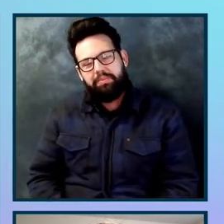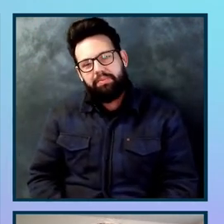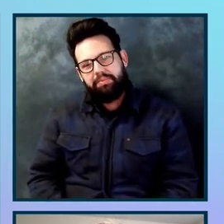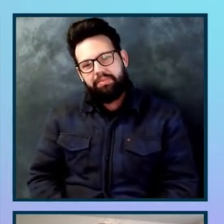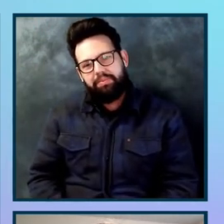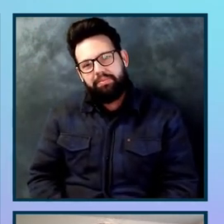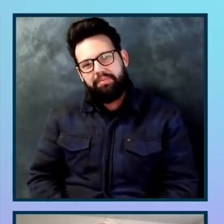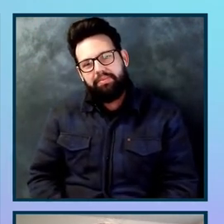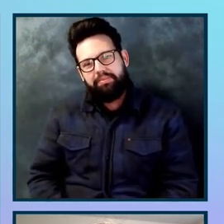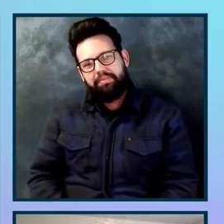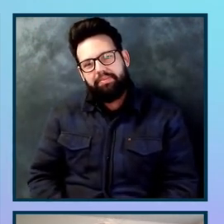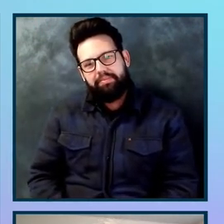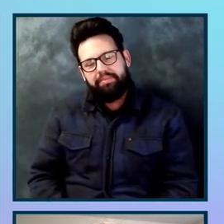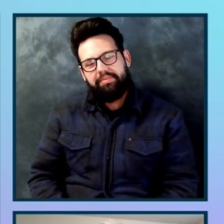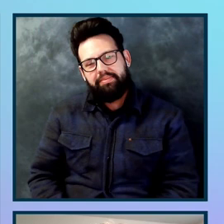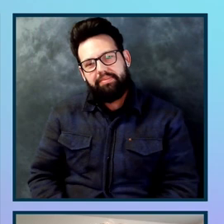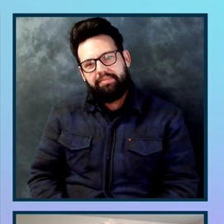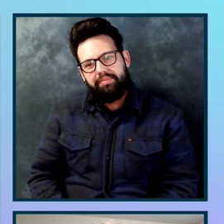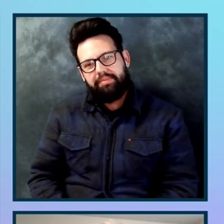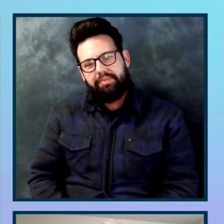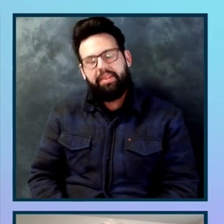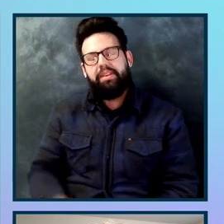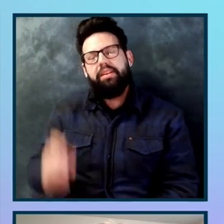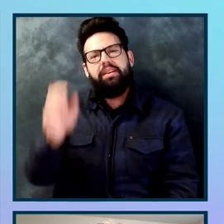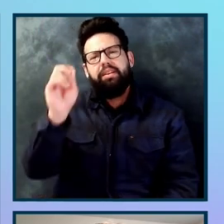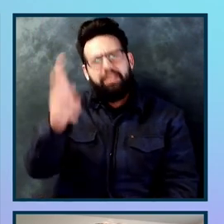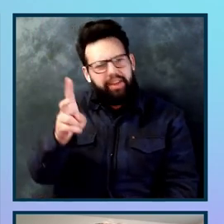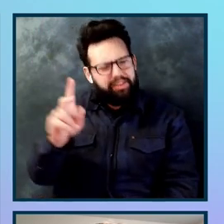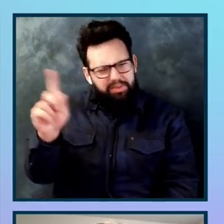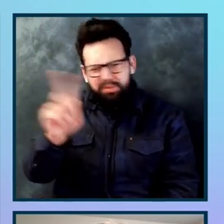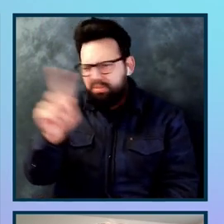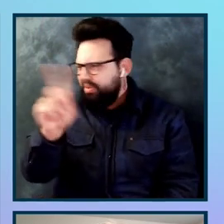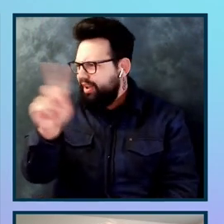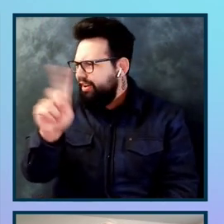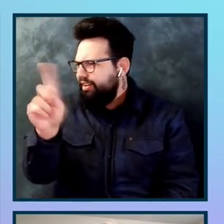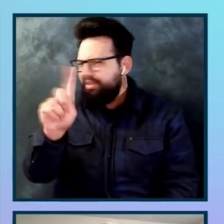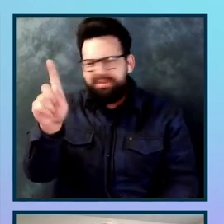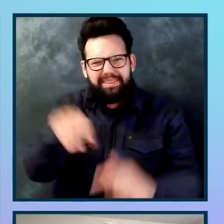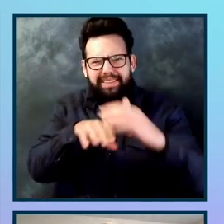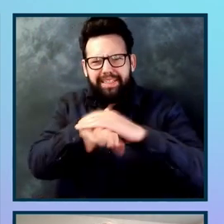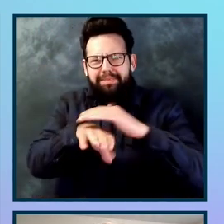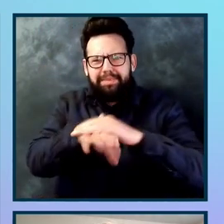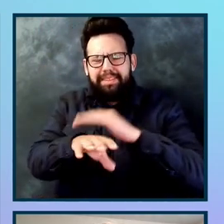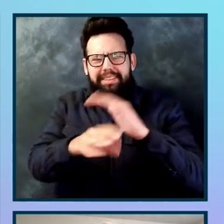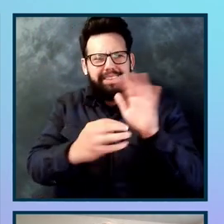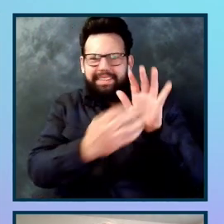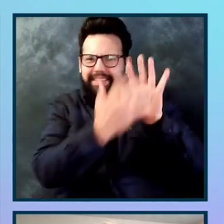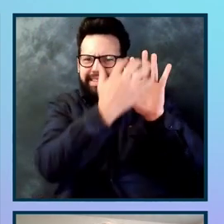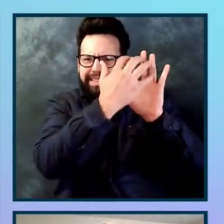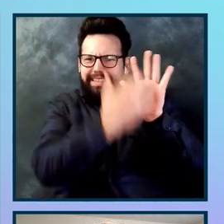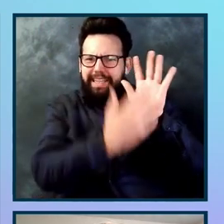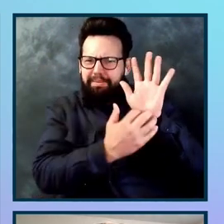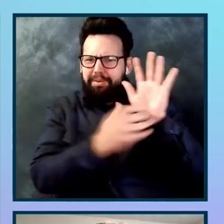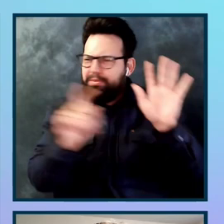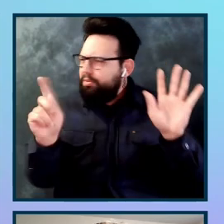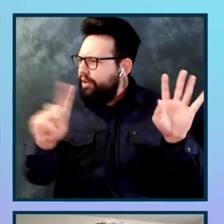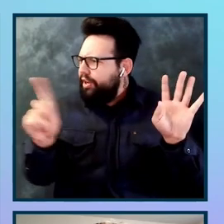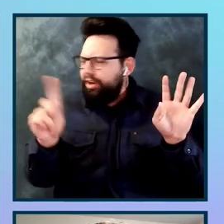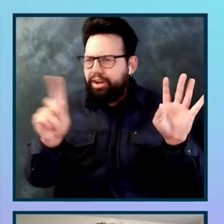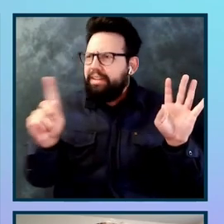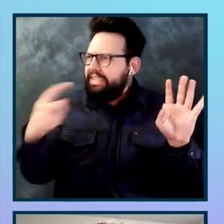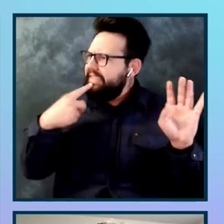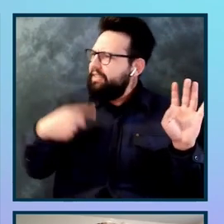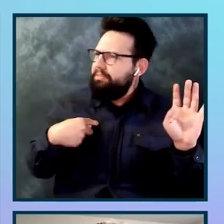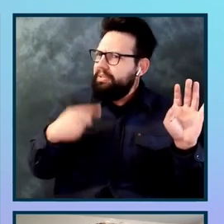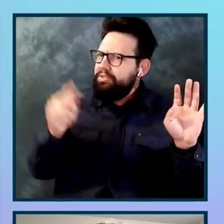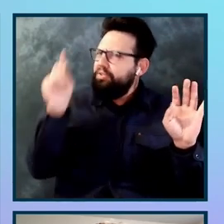Statement. Enter. Wrapping. So where is this accessibility statement? I'm being directed to go to this accessibility statement to be able to enable it,